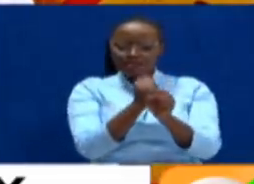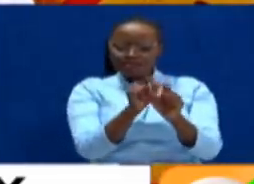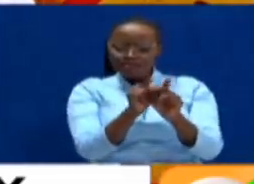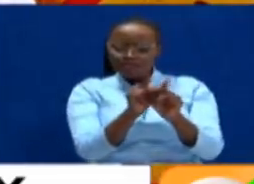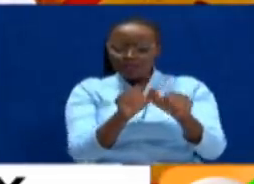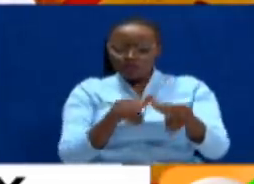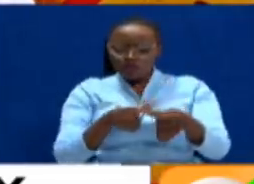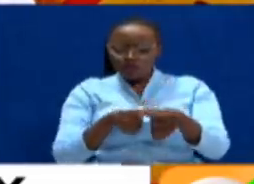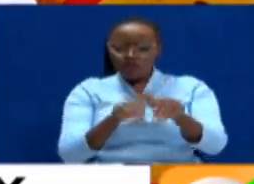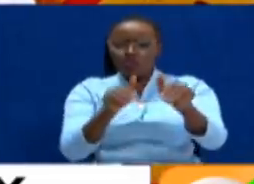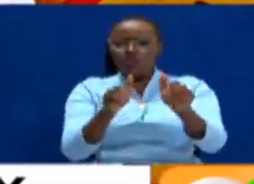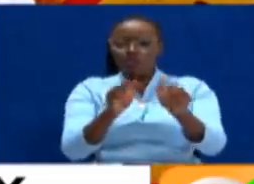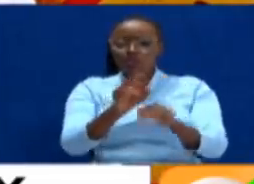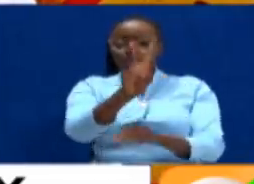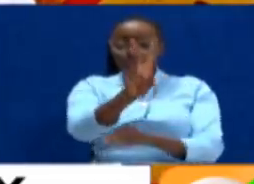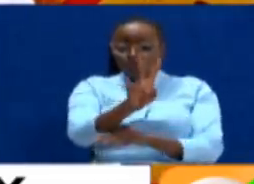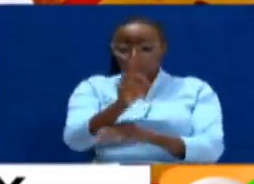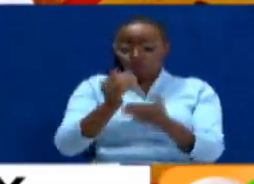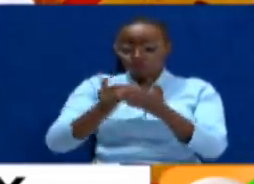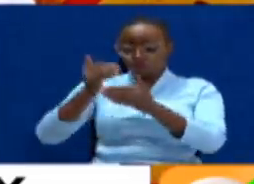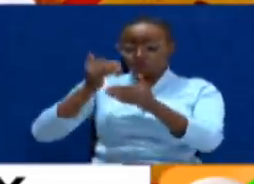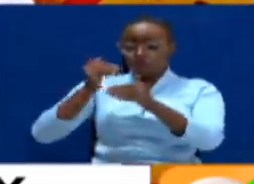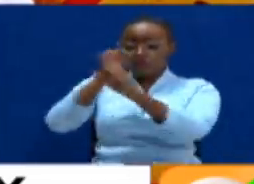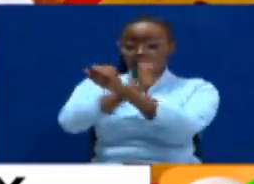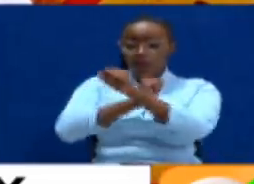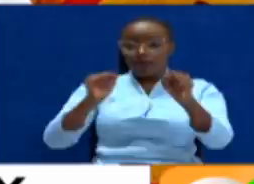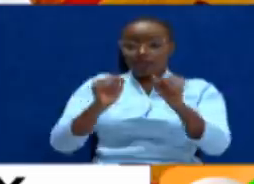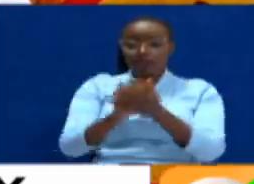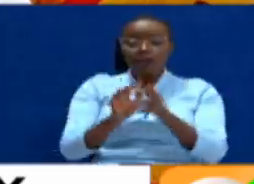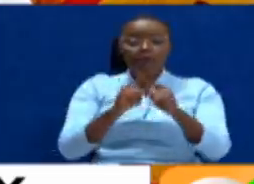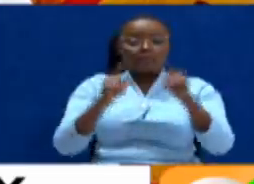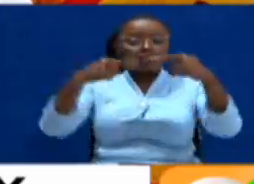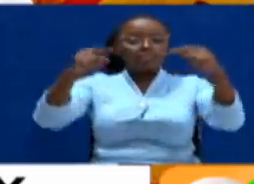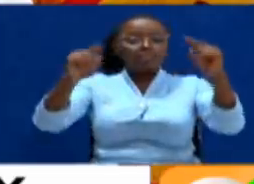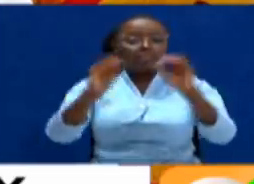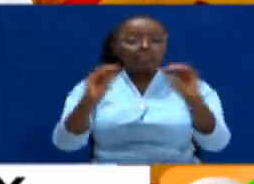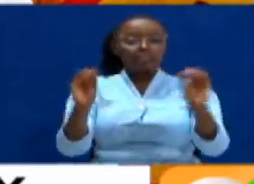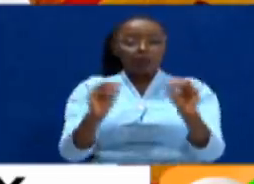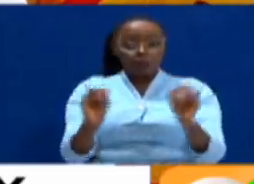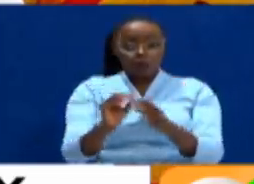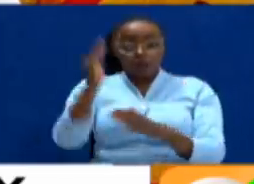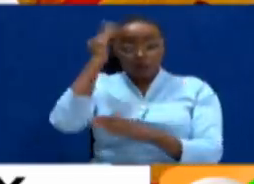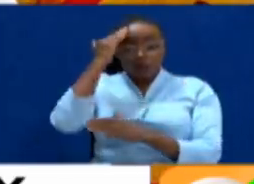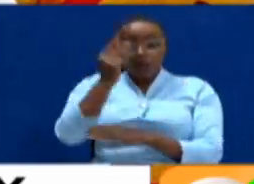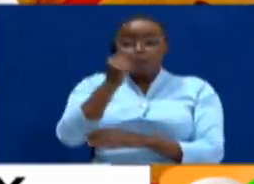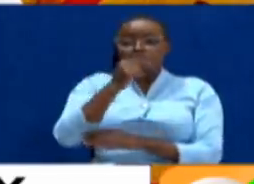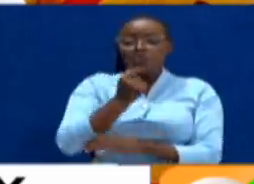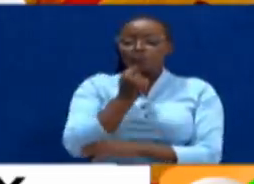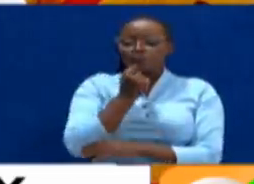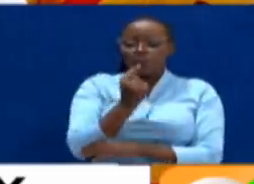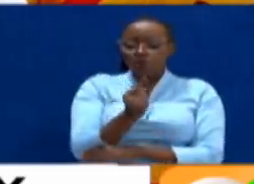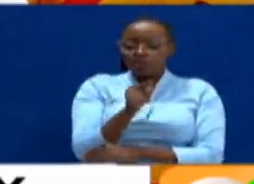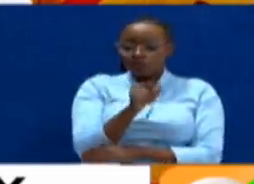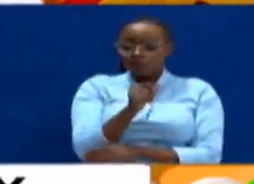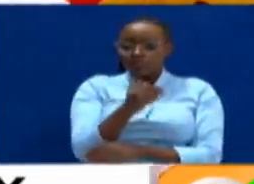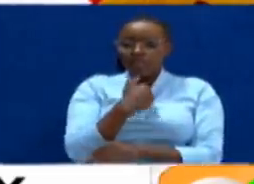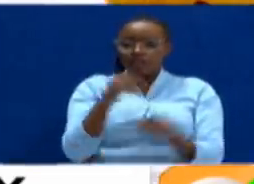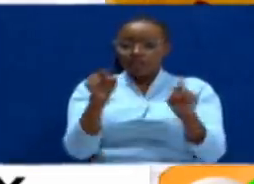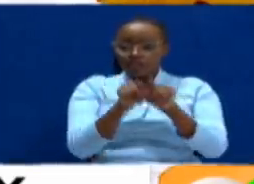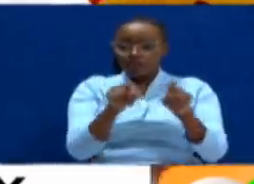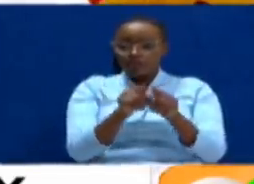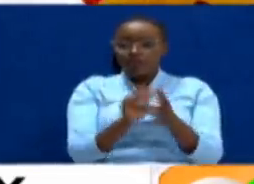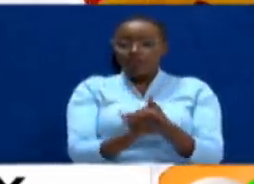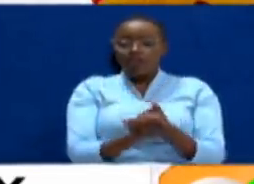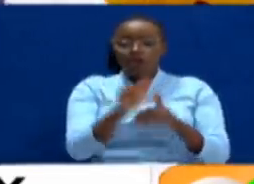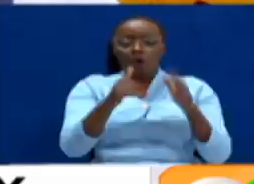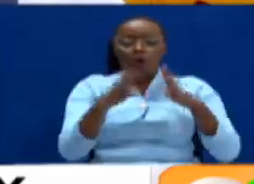path his two predecessors walked without success. Remember, Moi played exactly this same script.